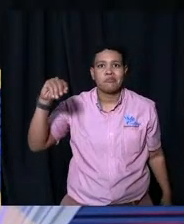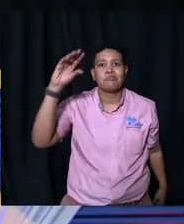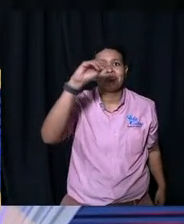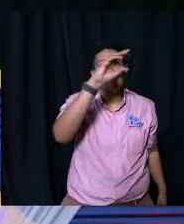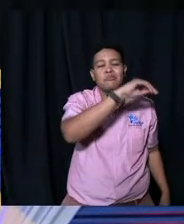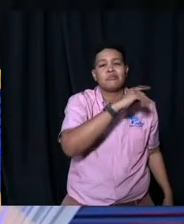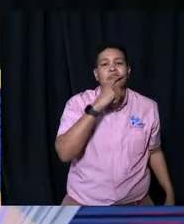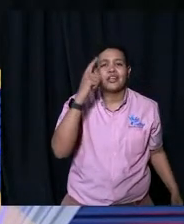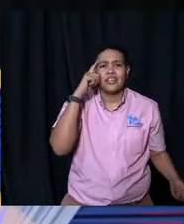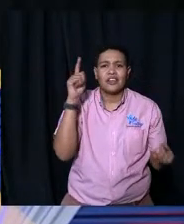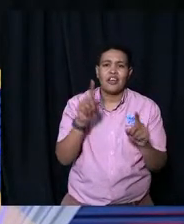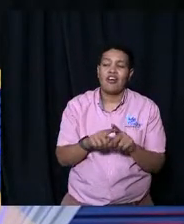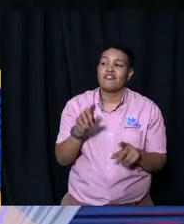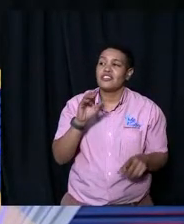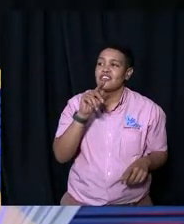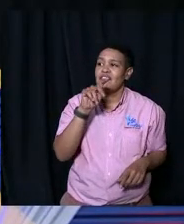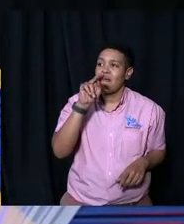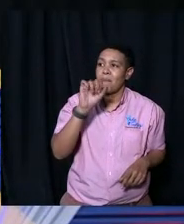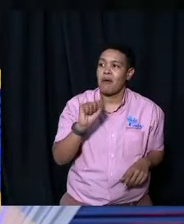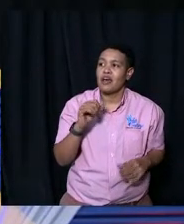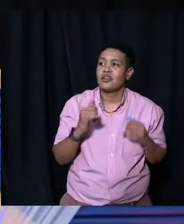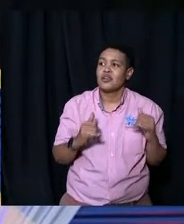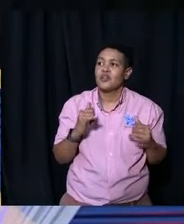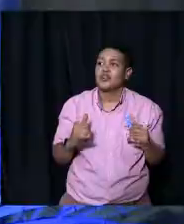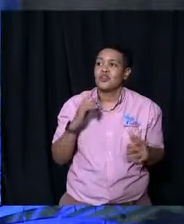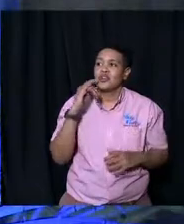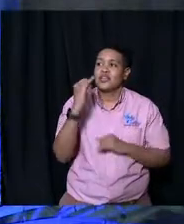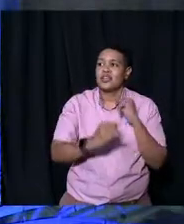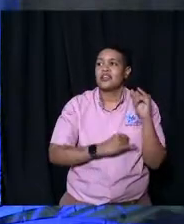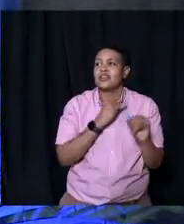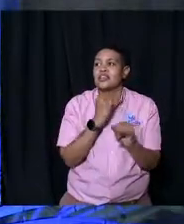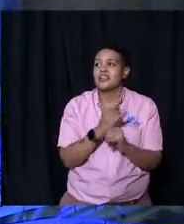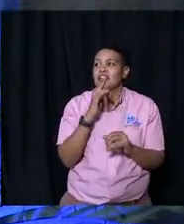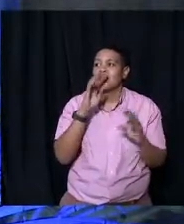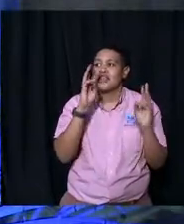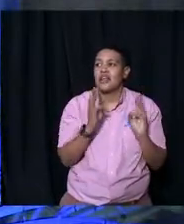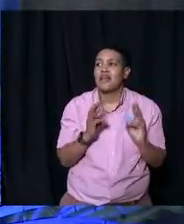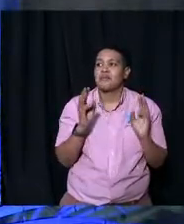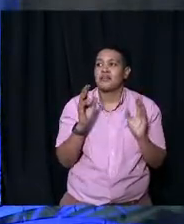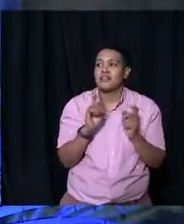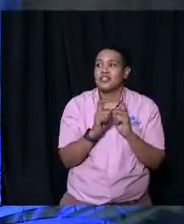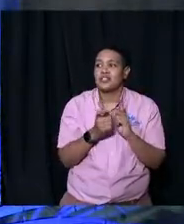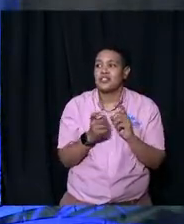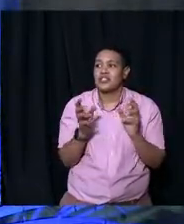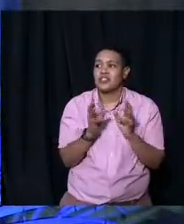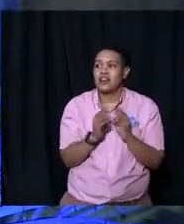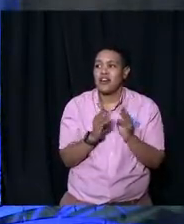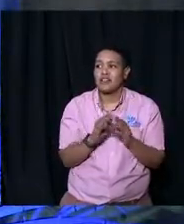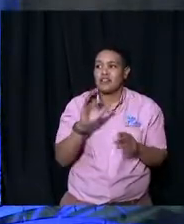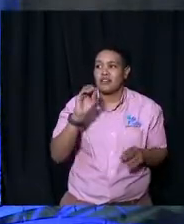The Conference of the Parties, which is an international climate change conference